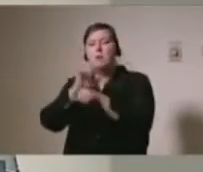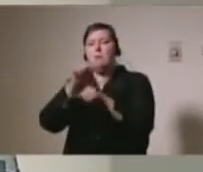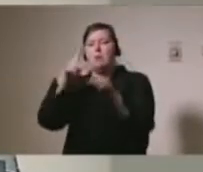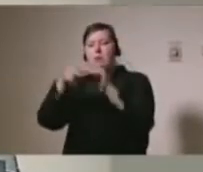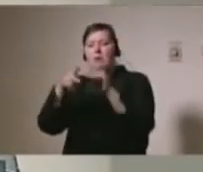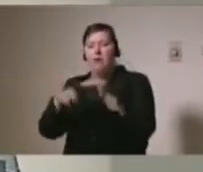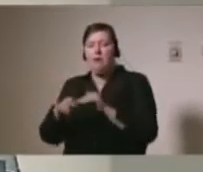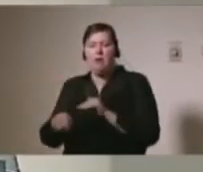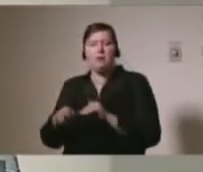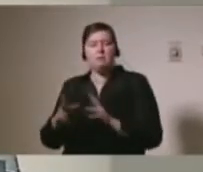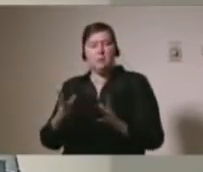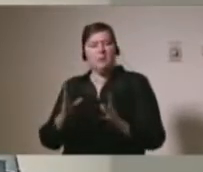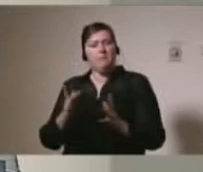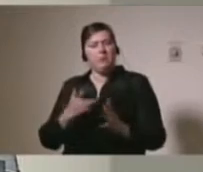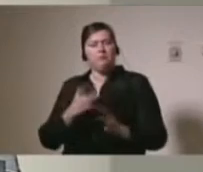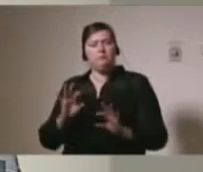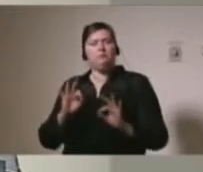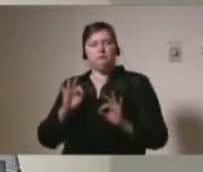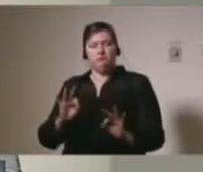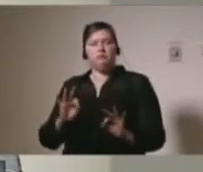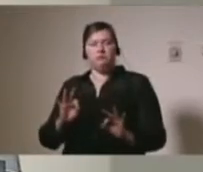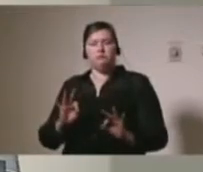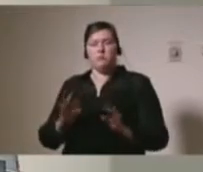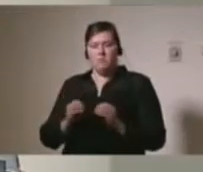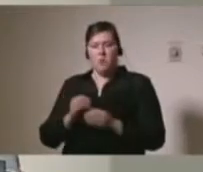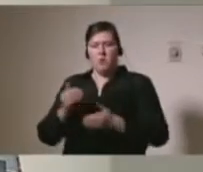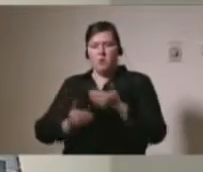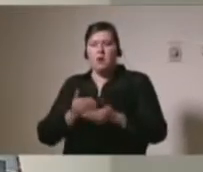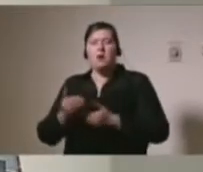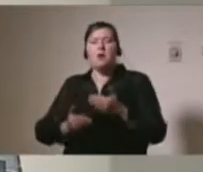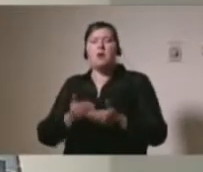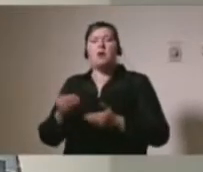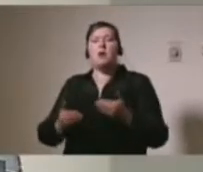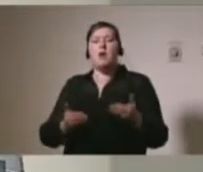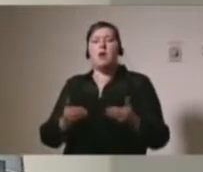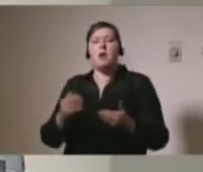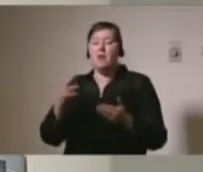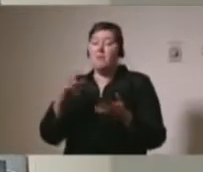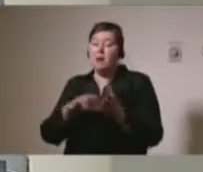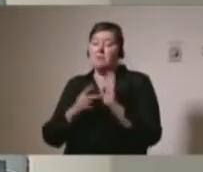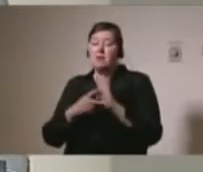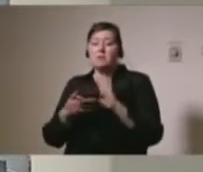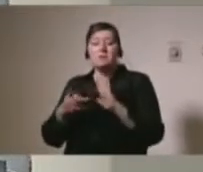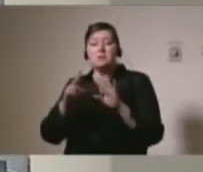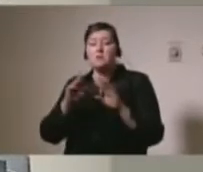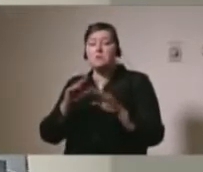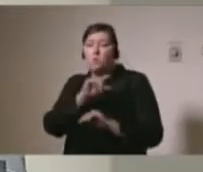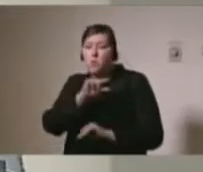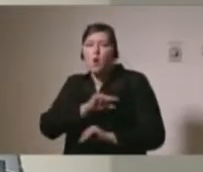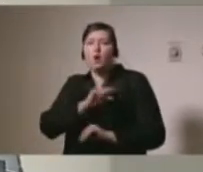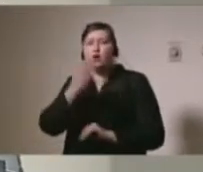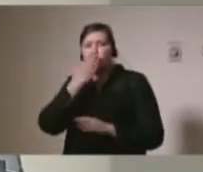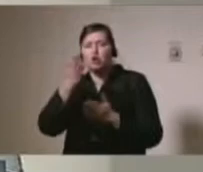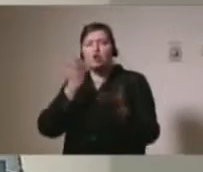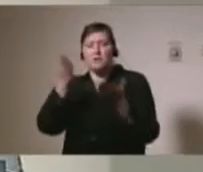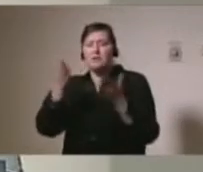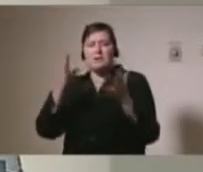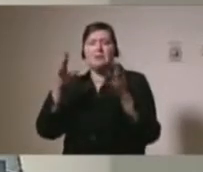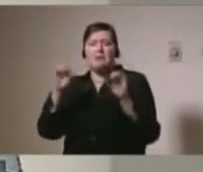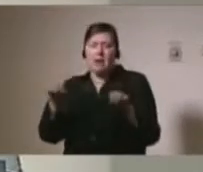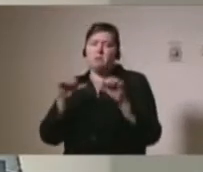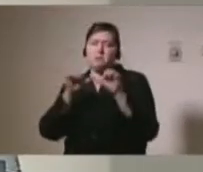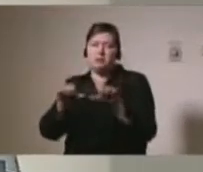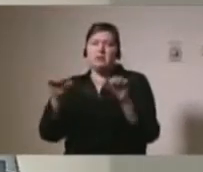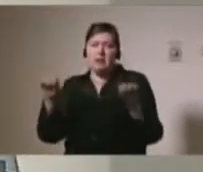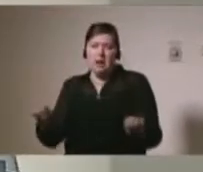activities to ensure the distribution of quality services, financial and banking.